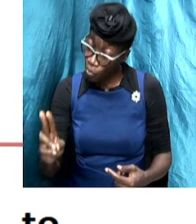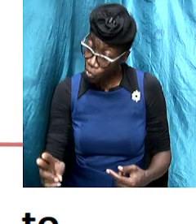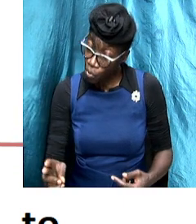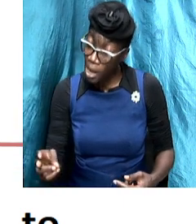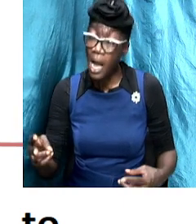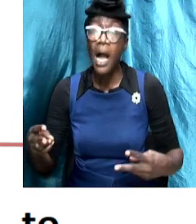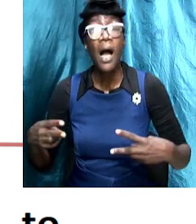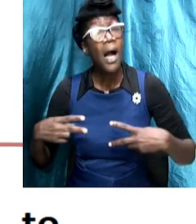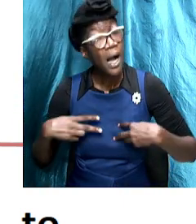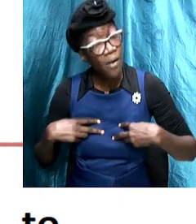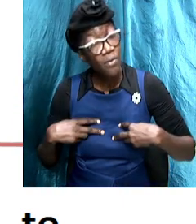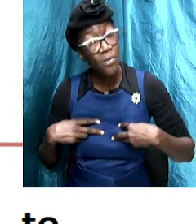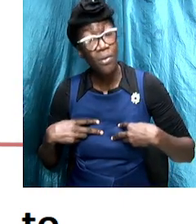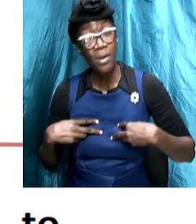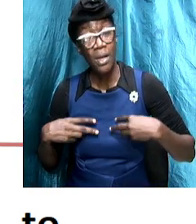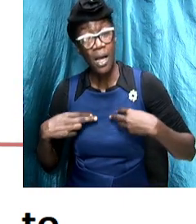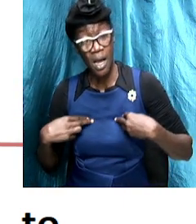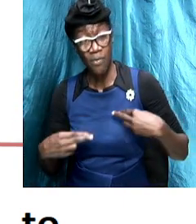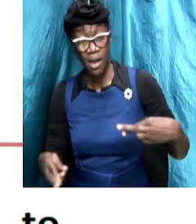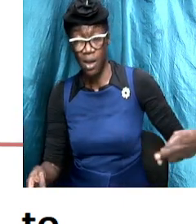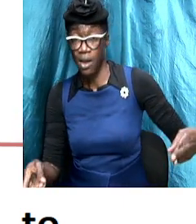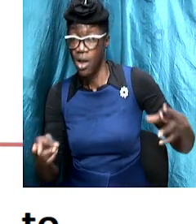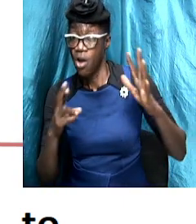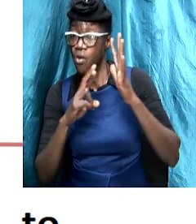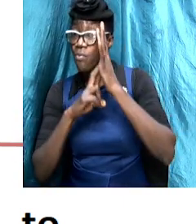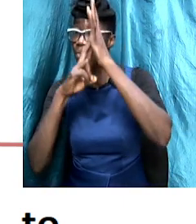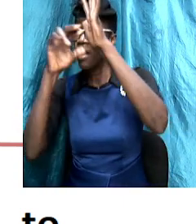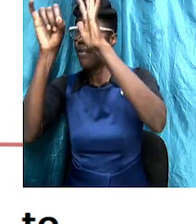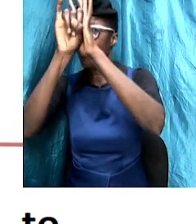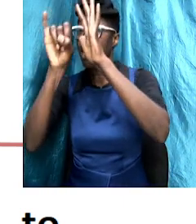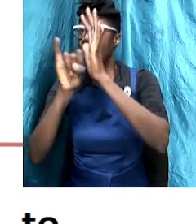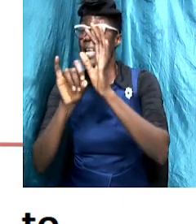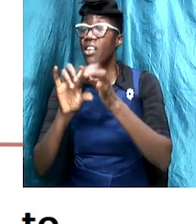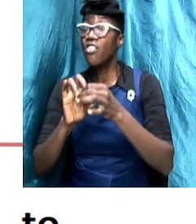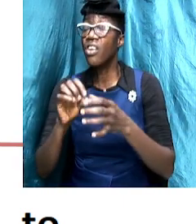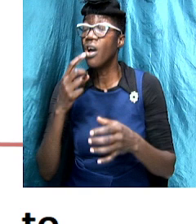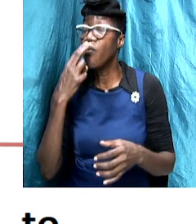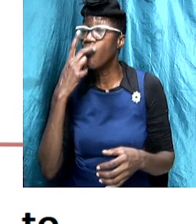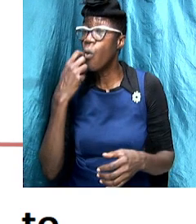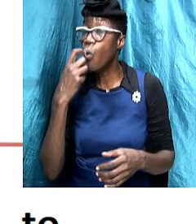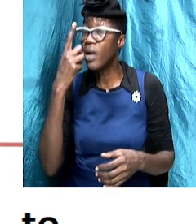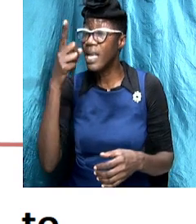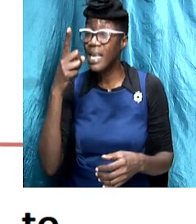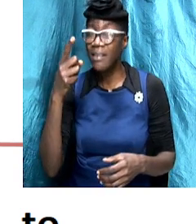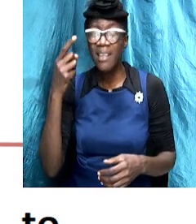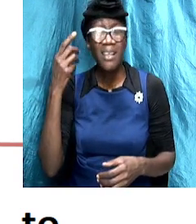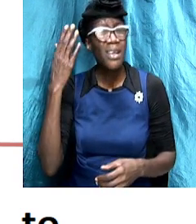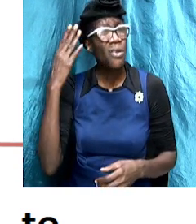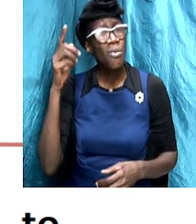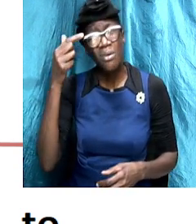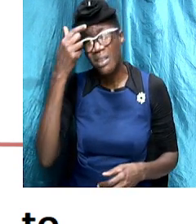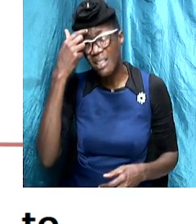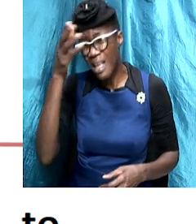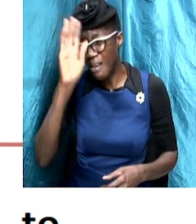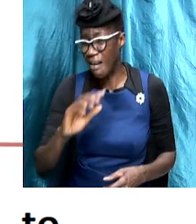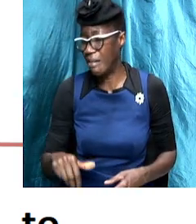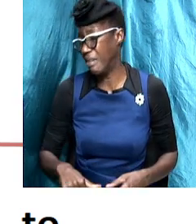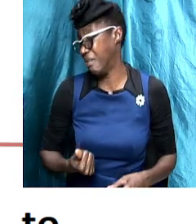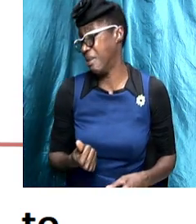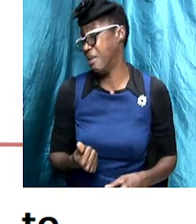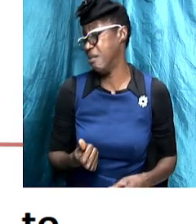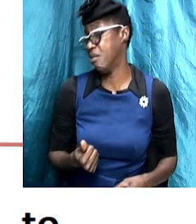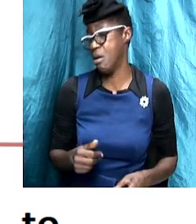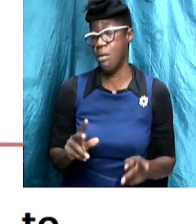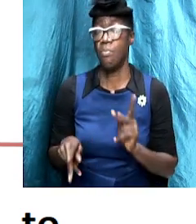he is. God wants us not to just think that he's any other person. A lot of us treat him like we